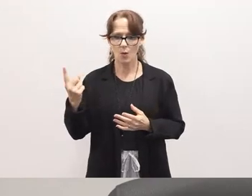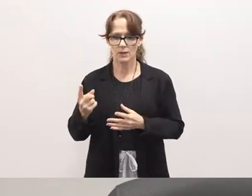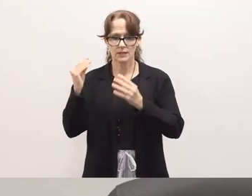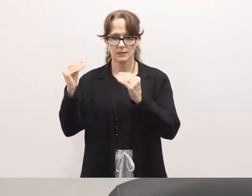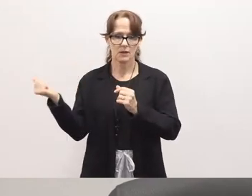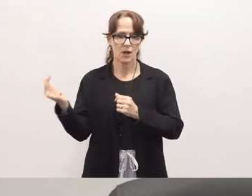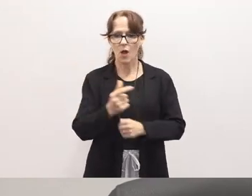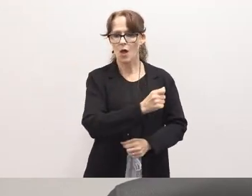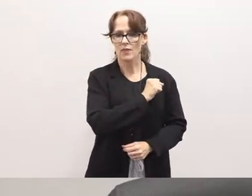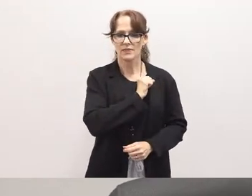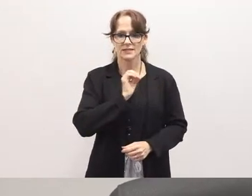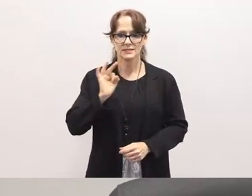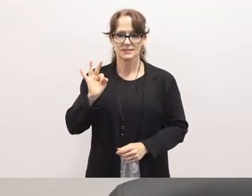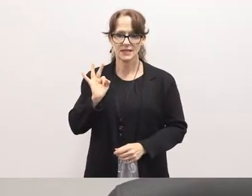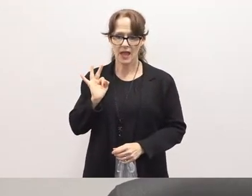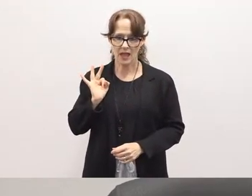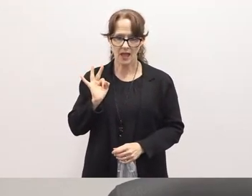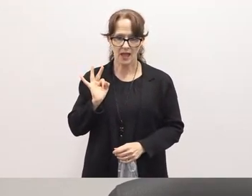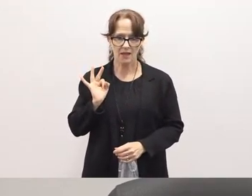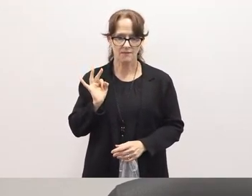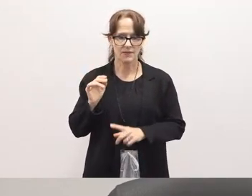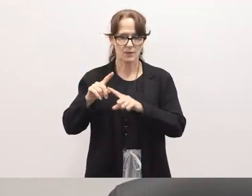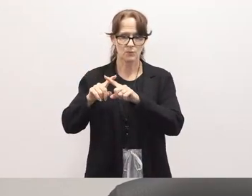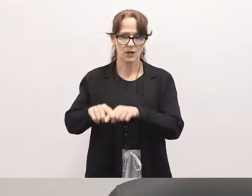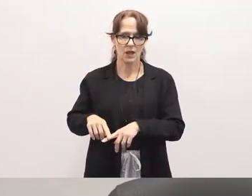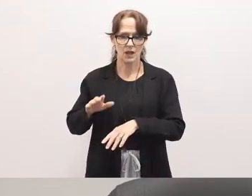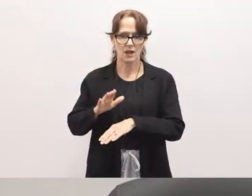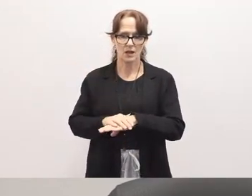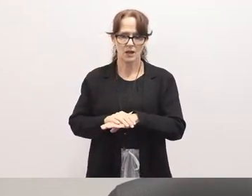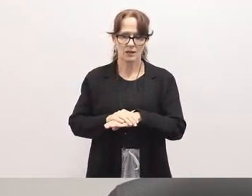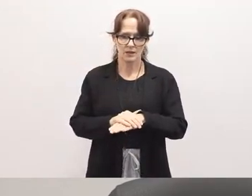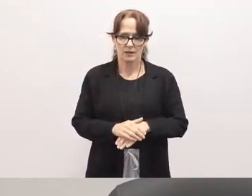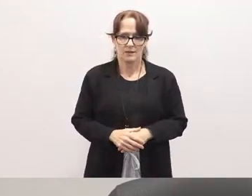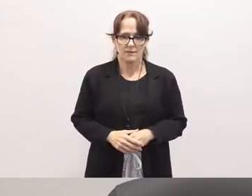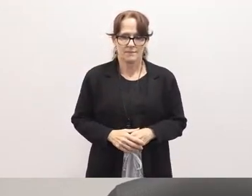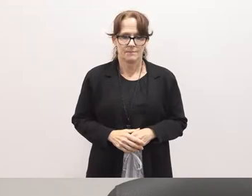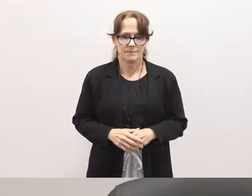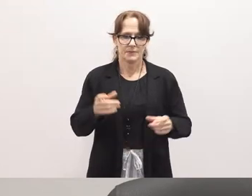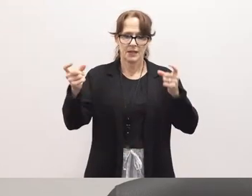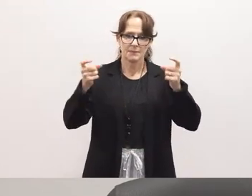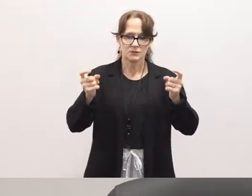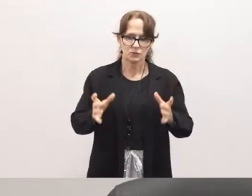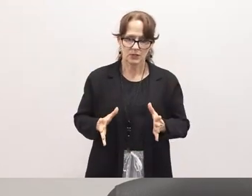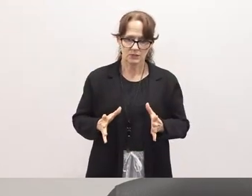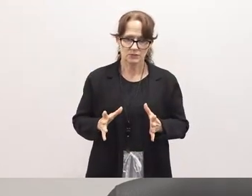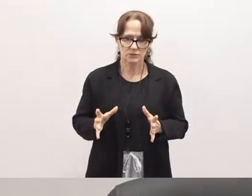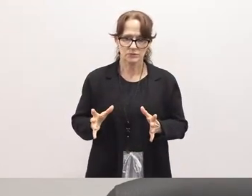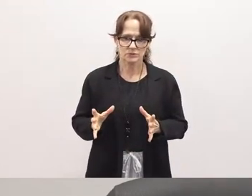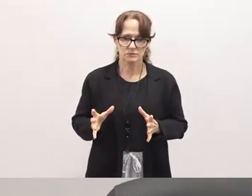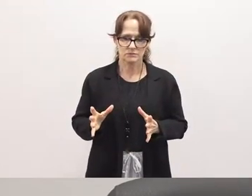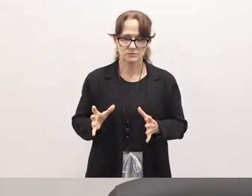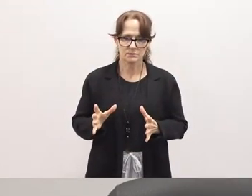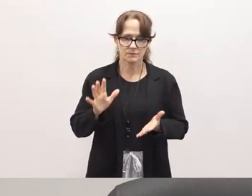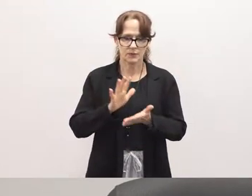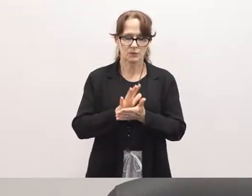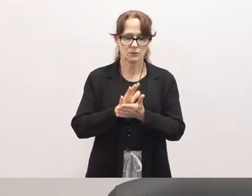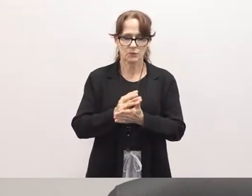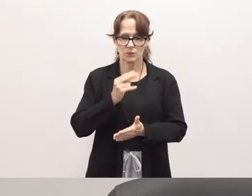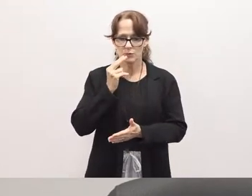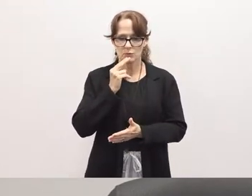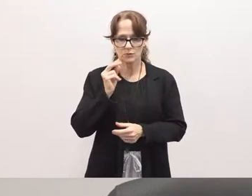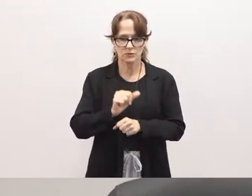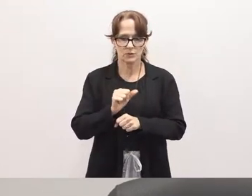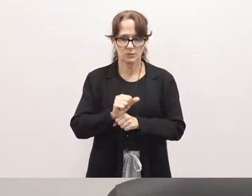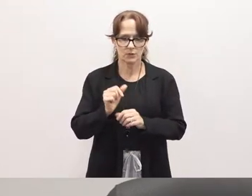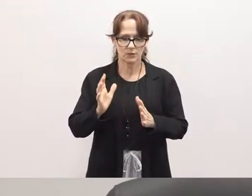all the staff that we rely on, everybody, you know, from administrators to our school nutrition workers